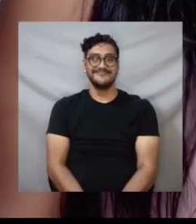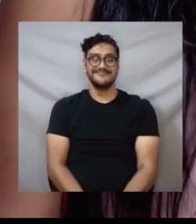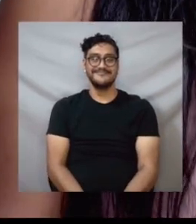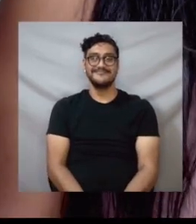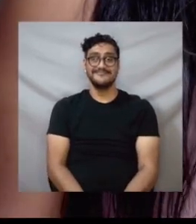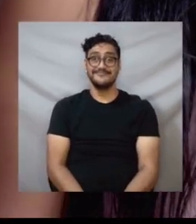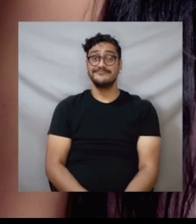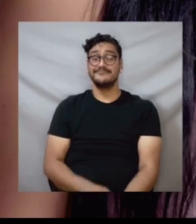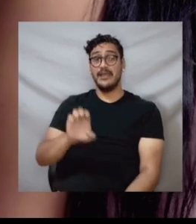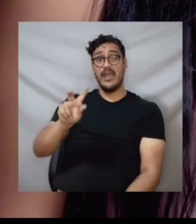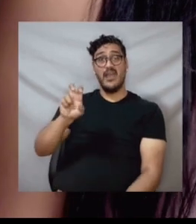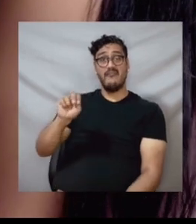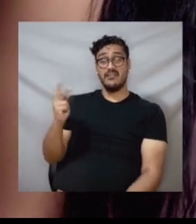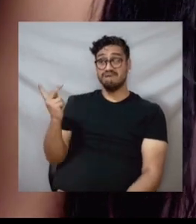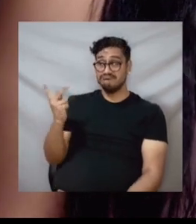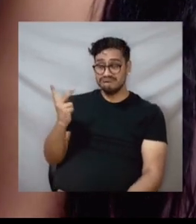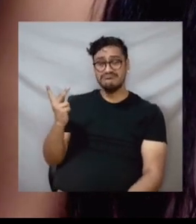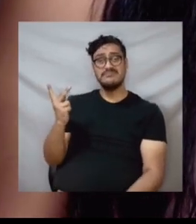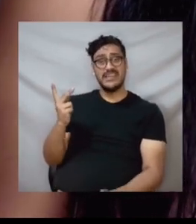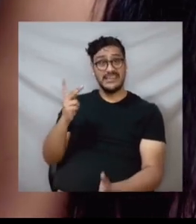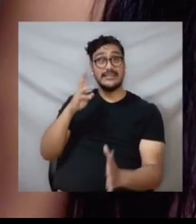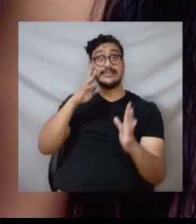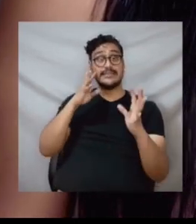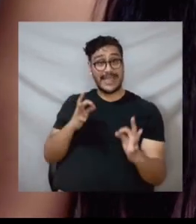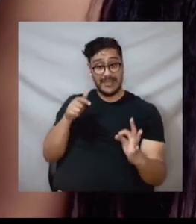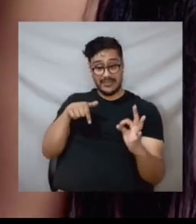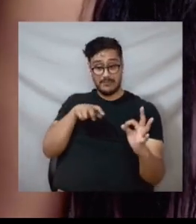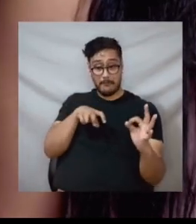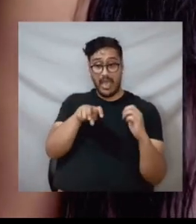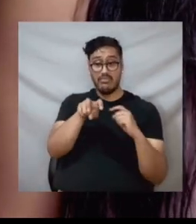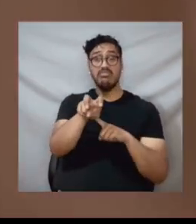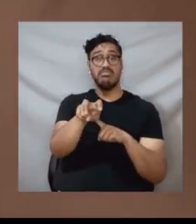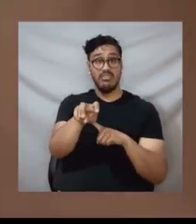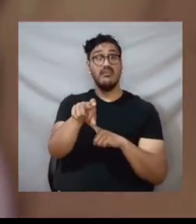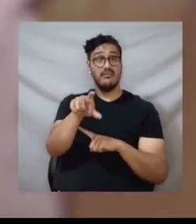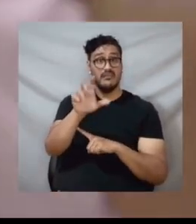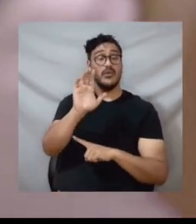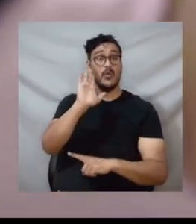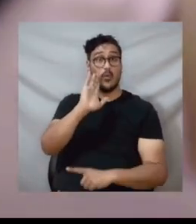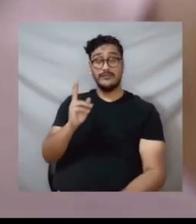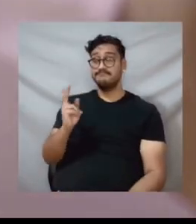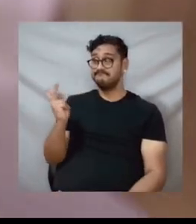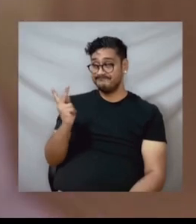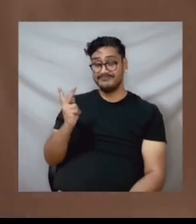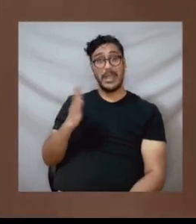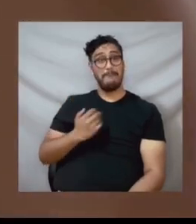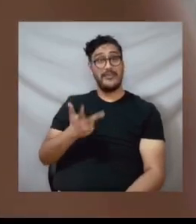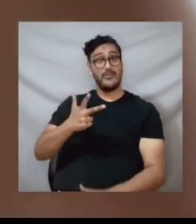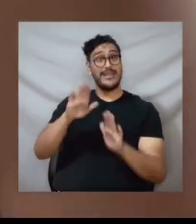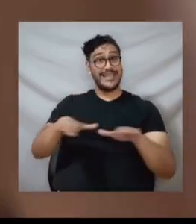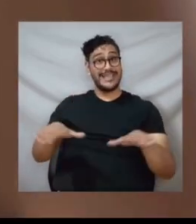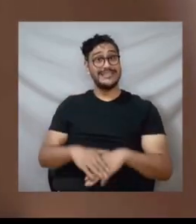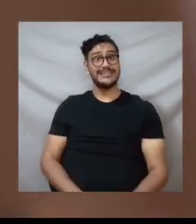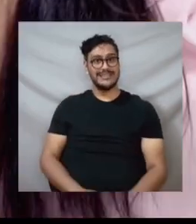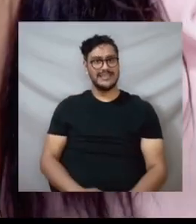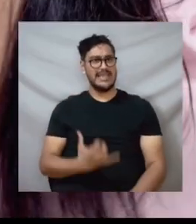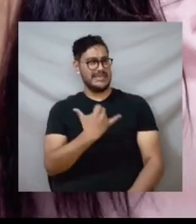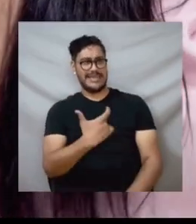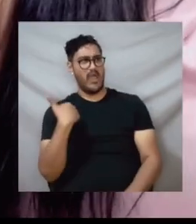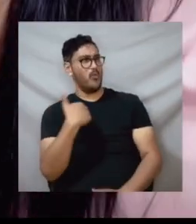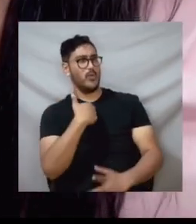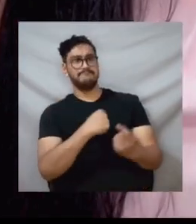Me and Evelyn have chosen a path where it's, uh, it's going to be us, you know, me and my three kids. Now, you know, we try to